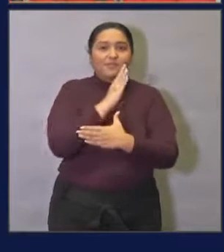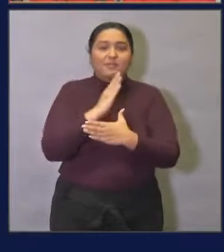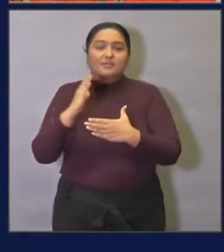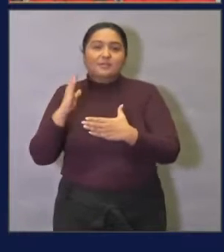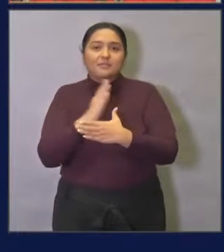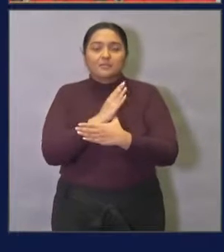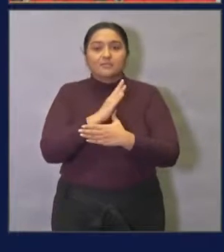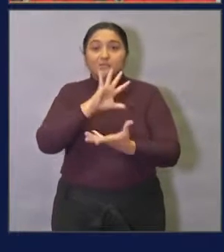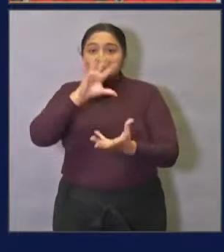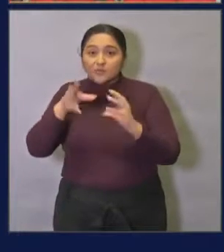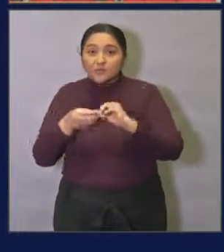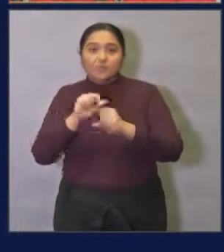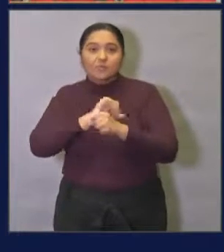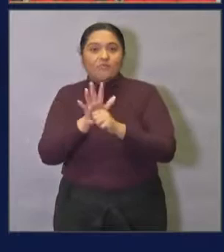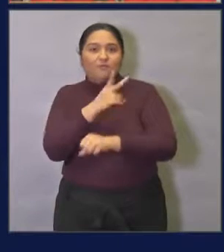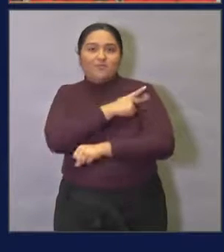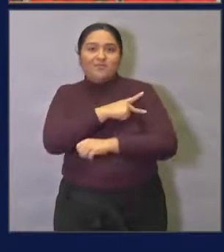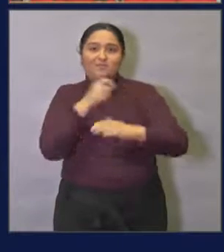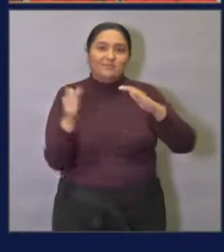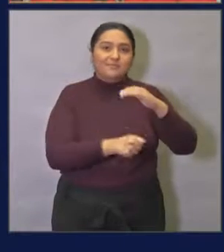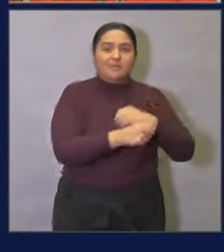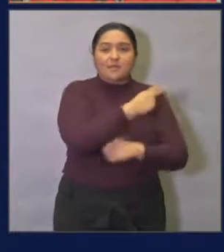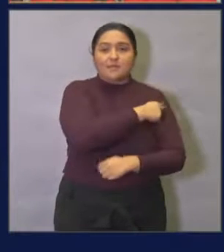the hospitals. And now the next slide.